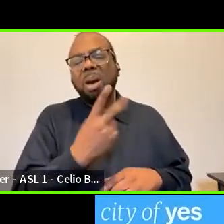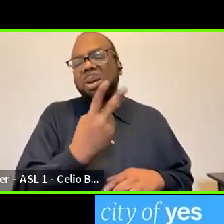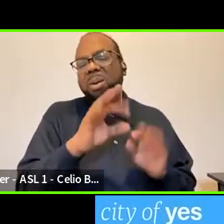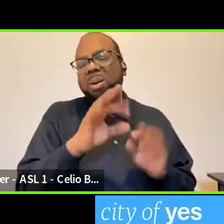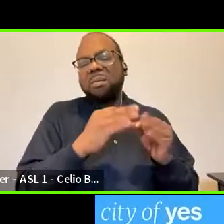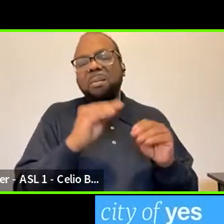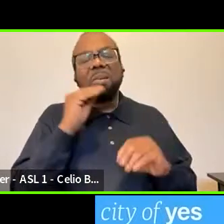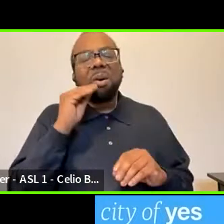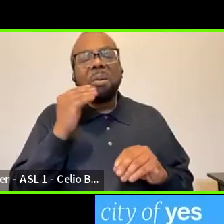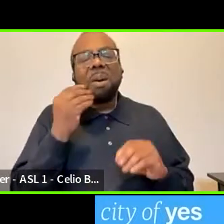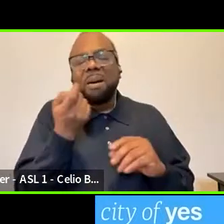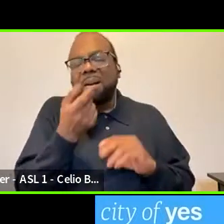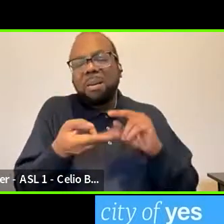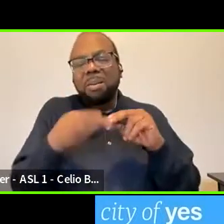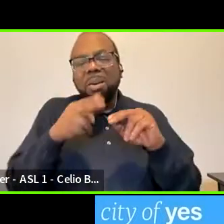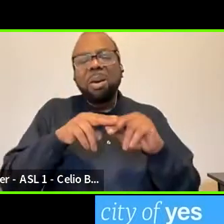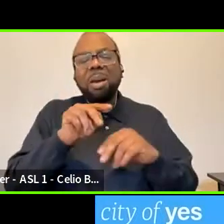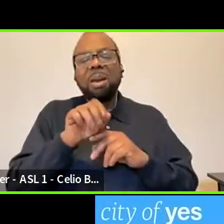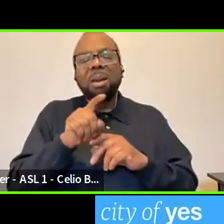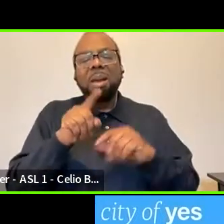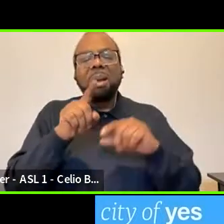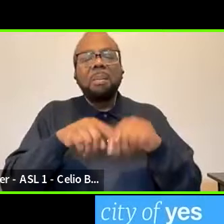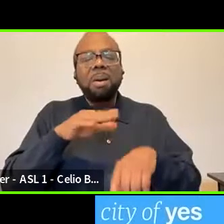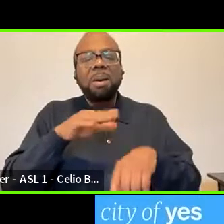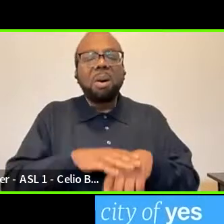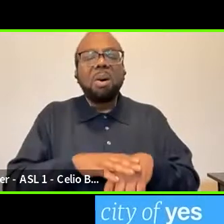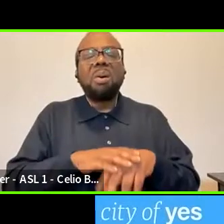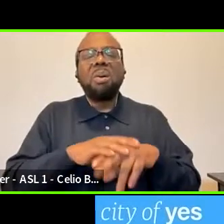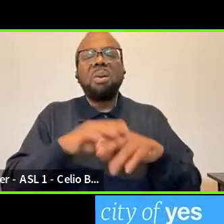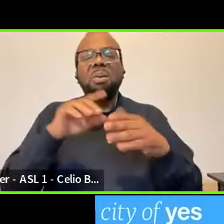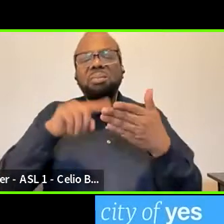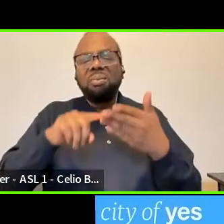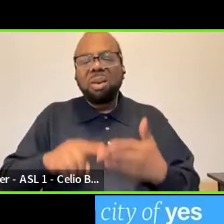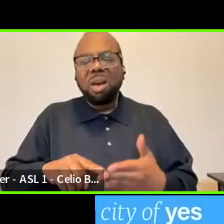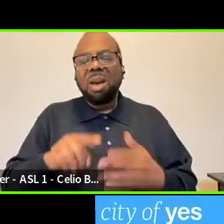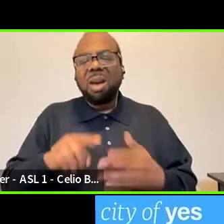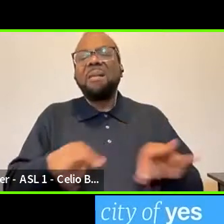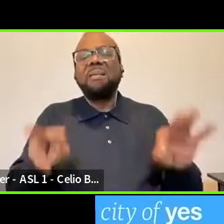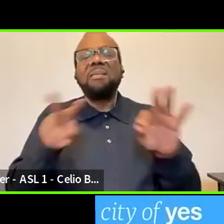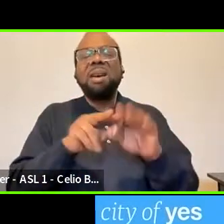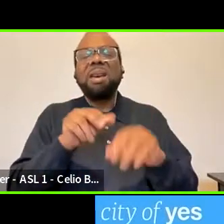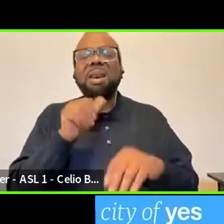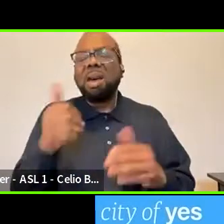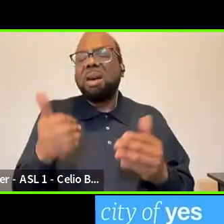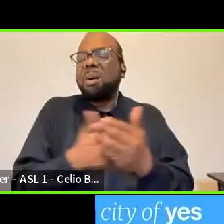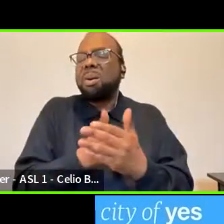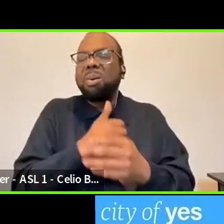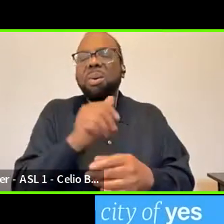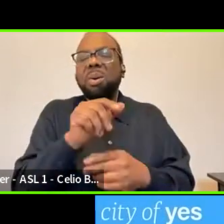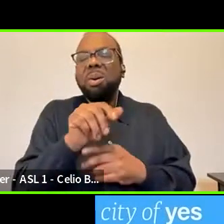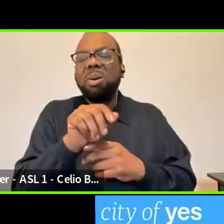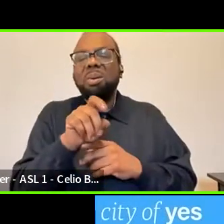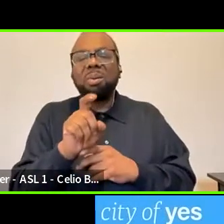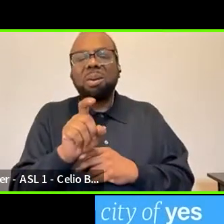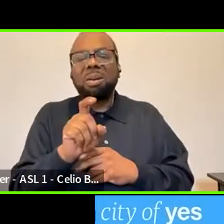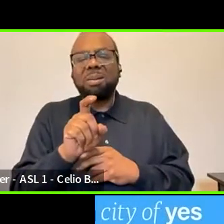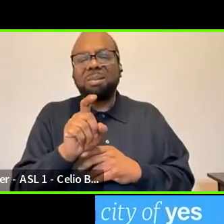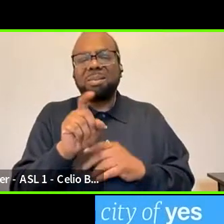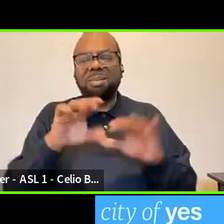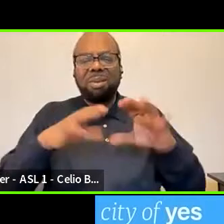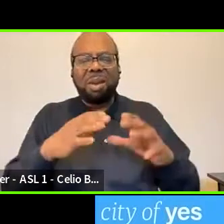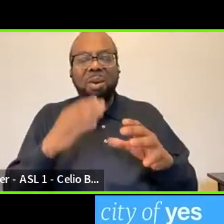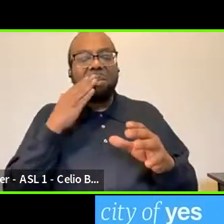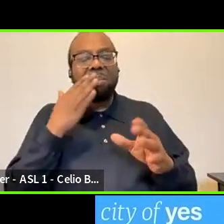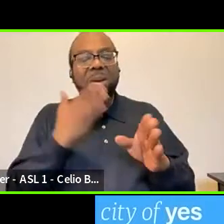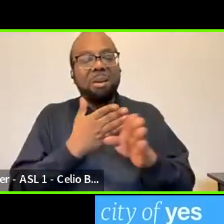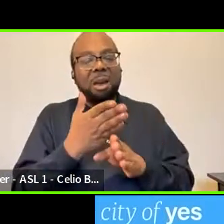in taxes based on the assessed value of your property, but it won't bring you into a new tax class, which would be a major increase in taxes.